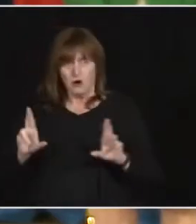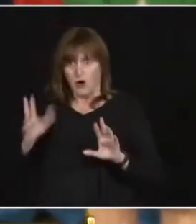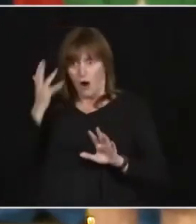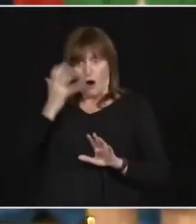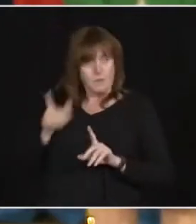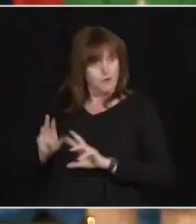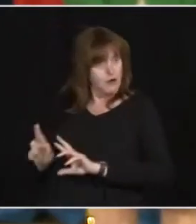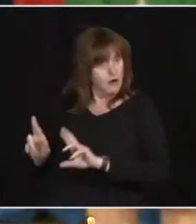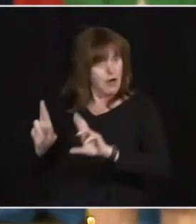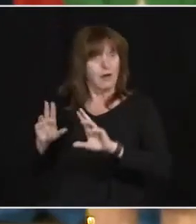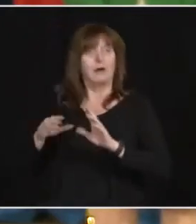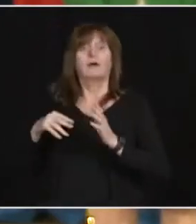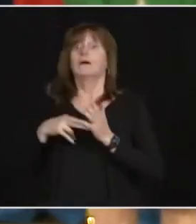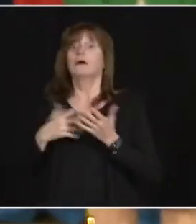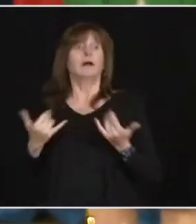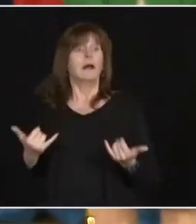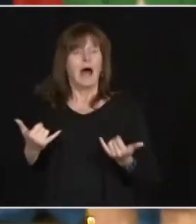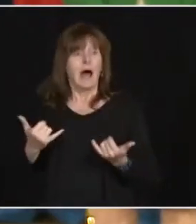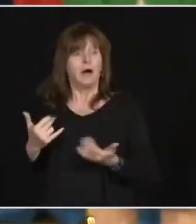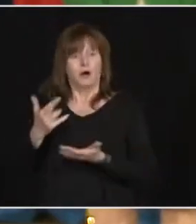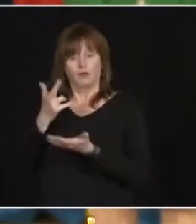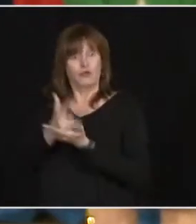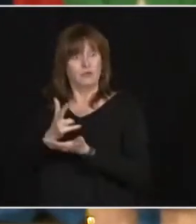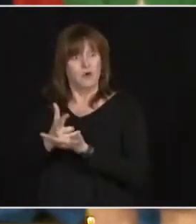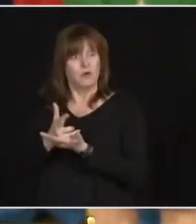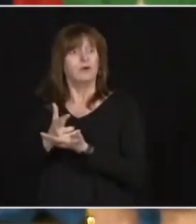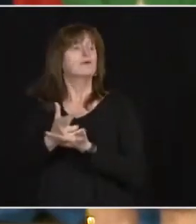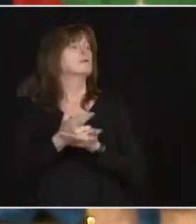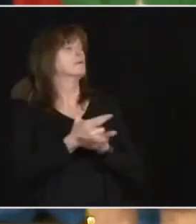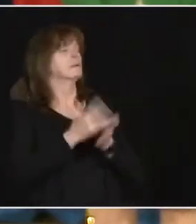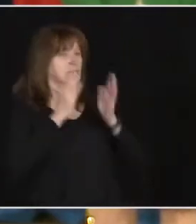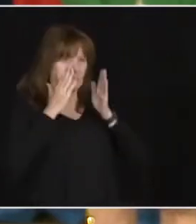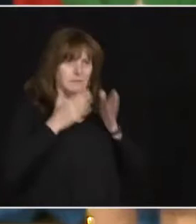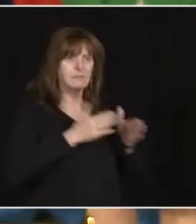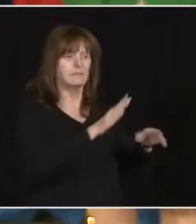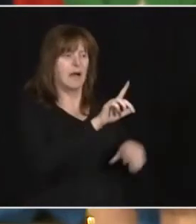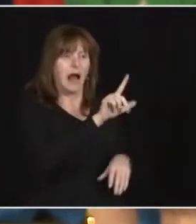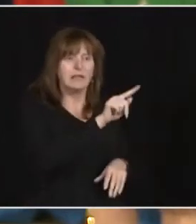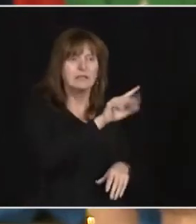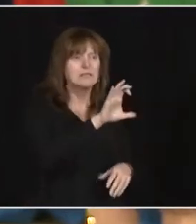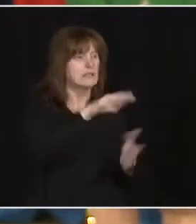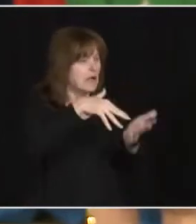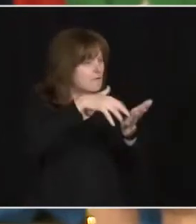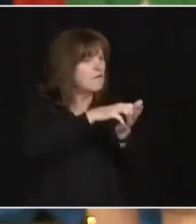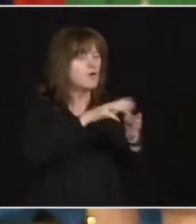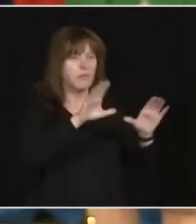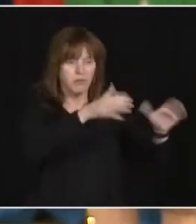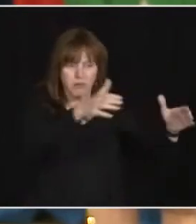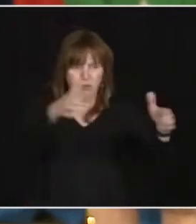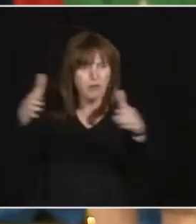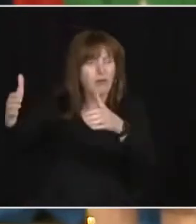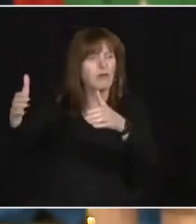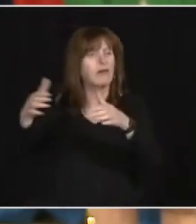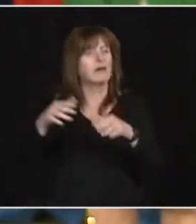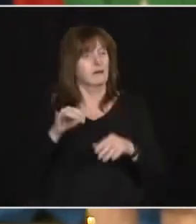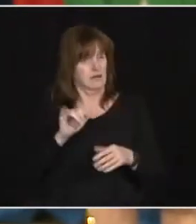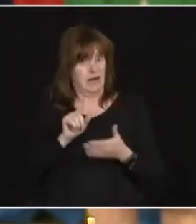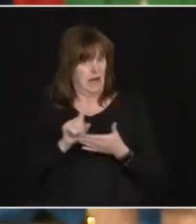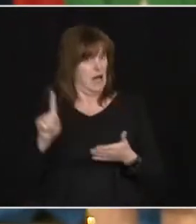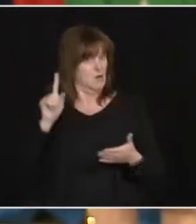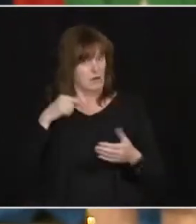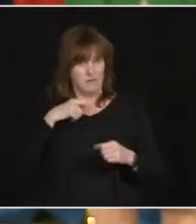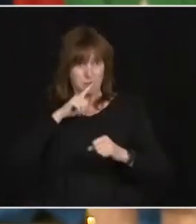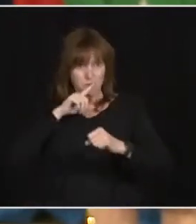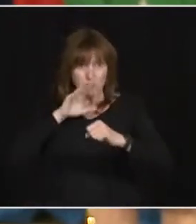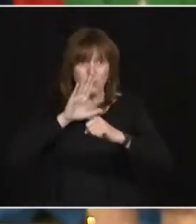care homes and other priority areas. And last week, I promised by today we'd be testing